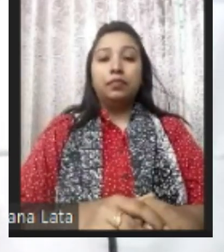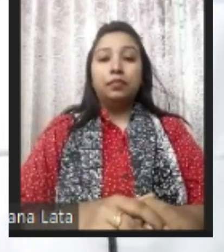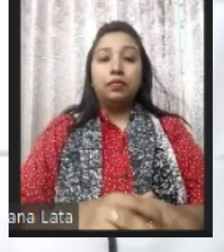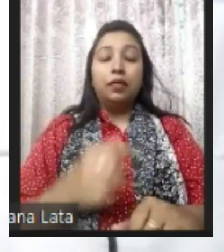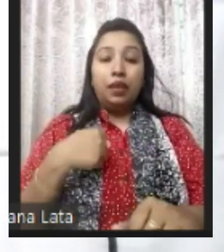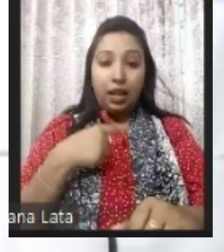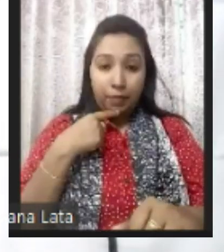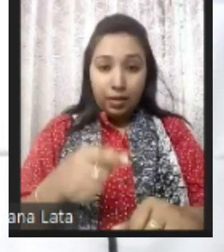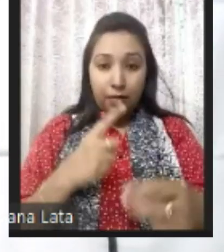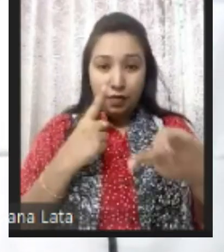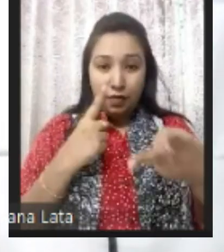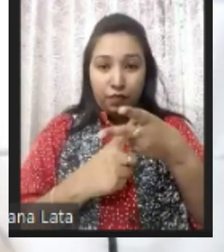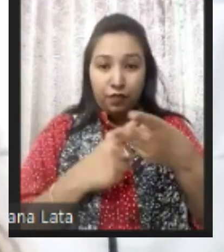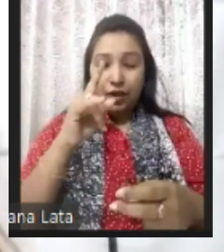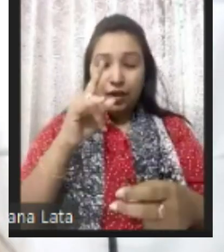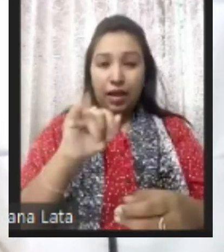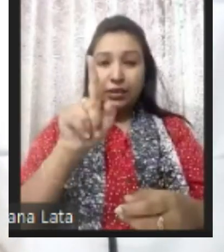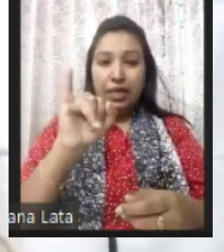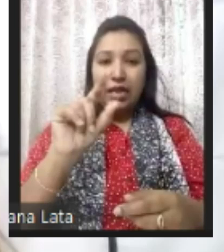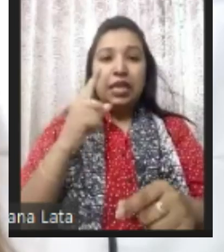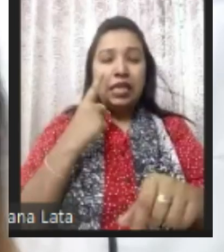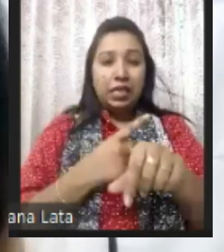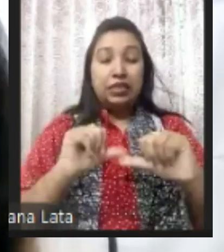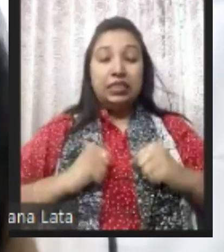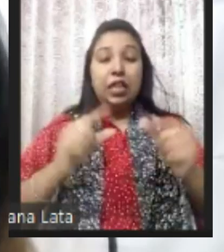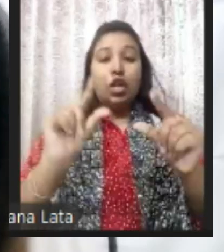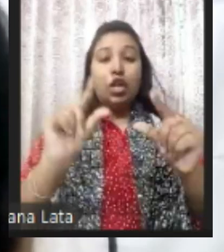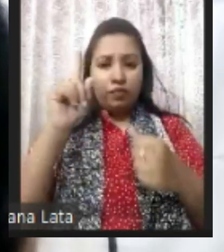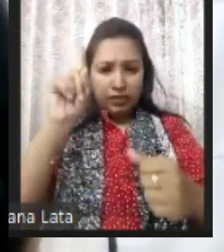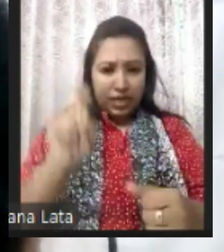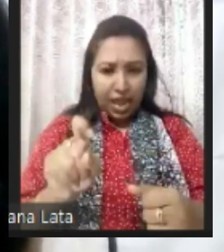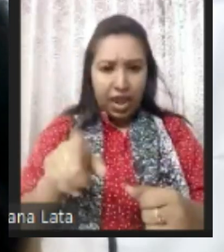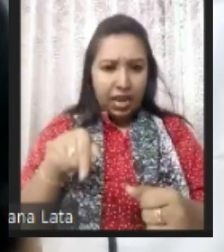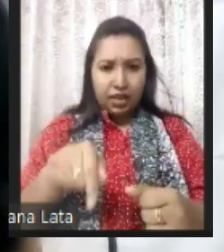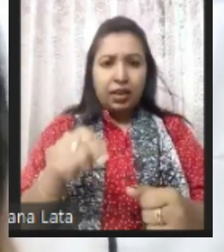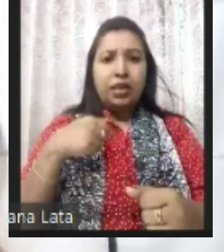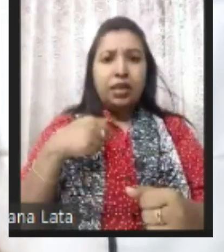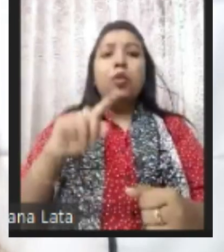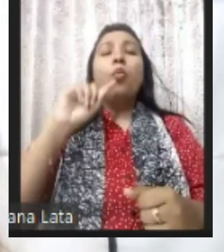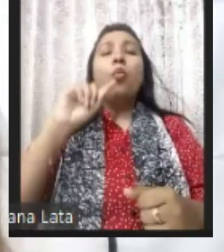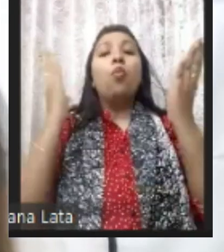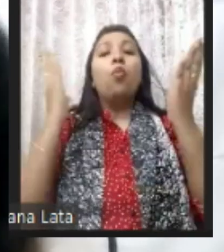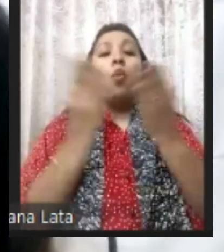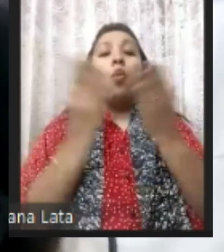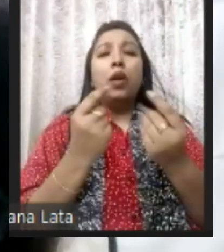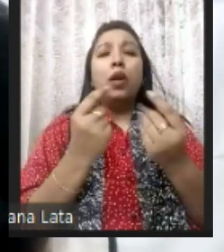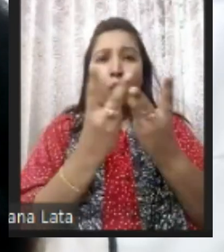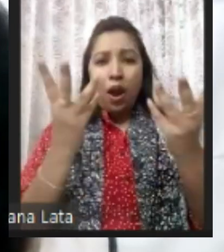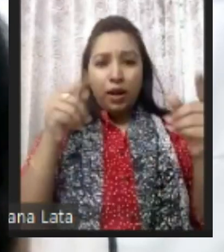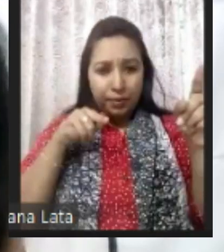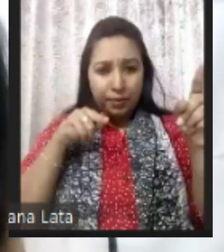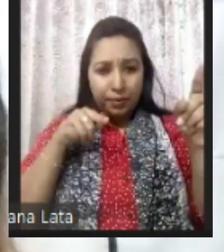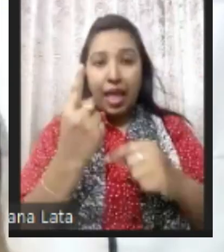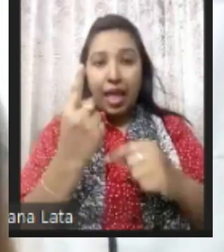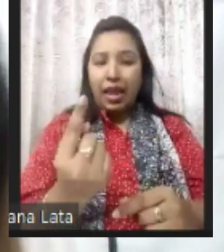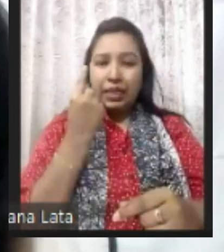University today, because Fiji National University is one of those few dual sector universities in the world. That means we have vocational training as well.